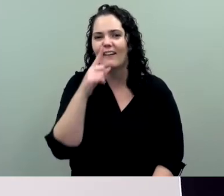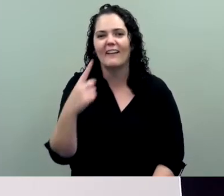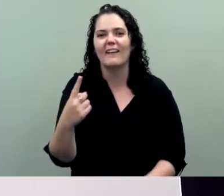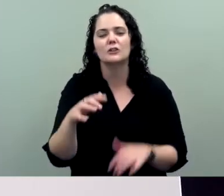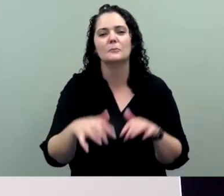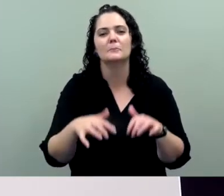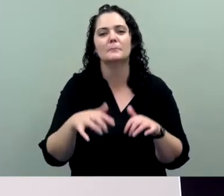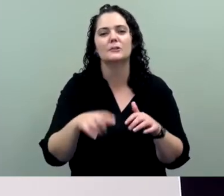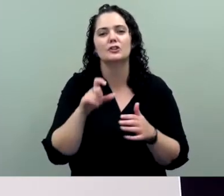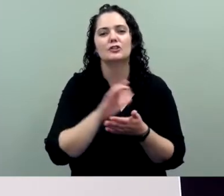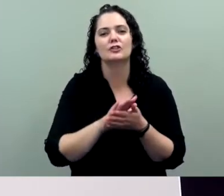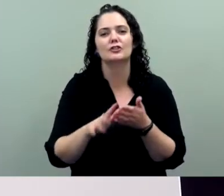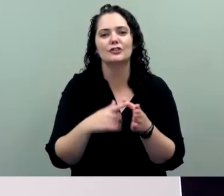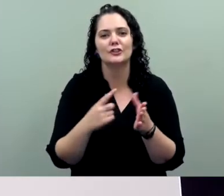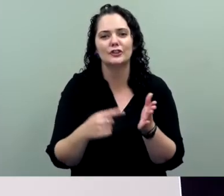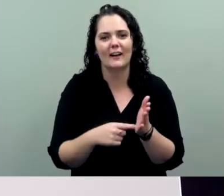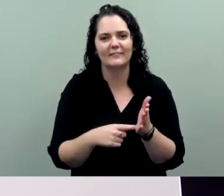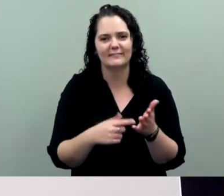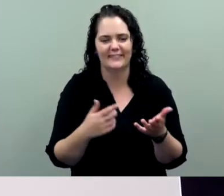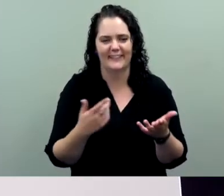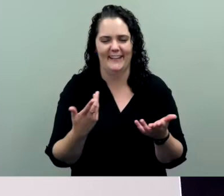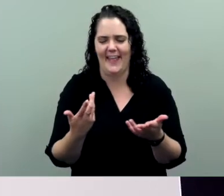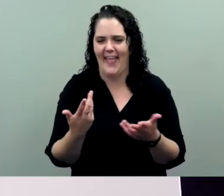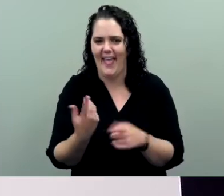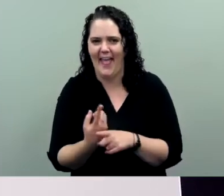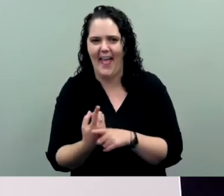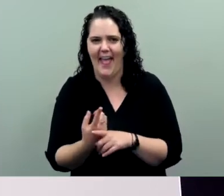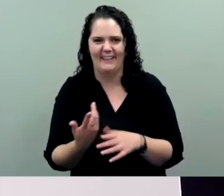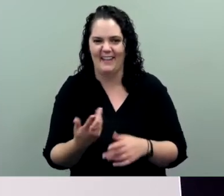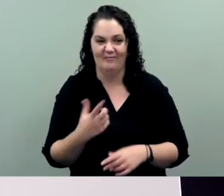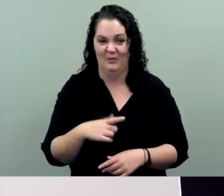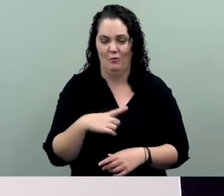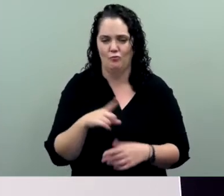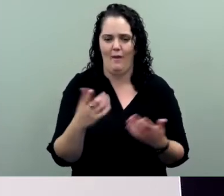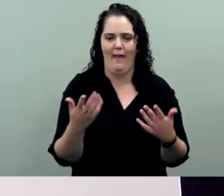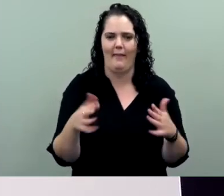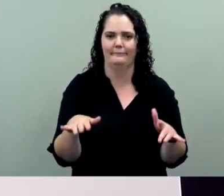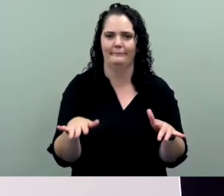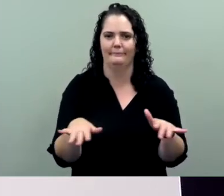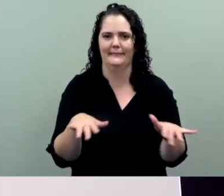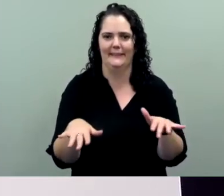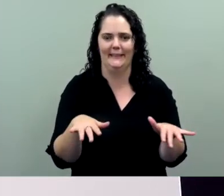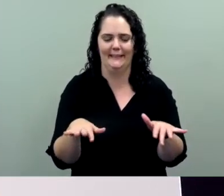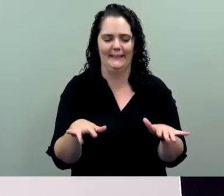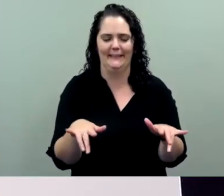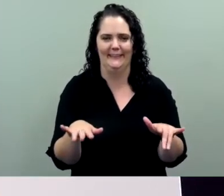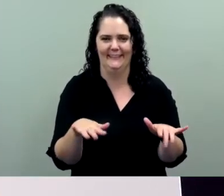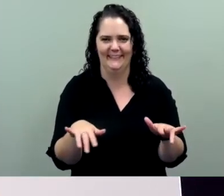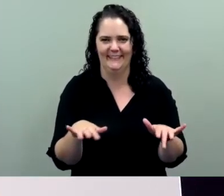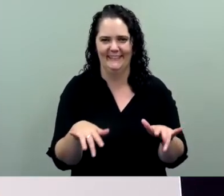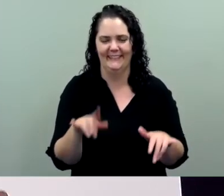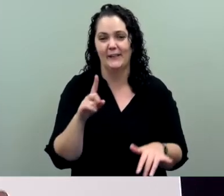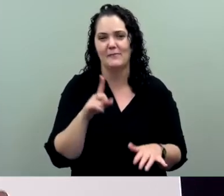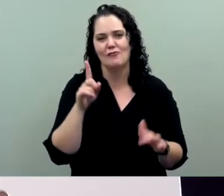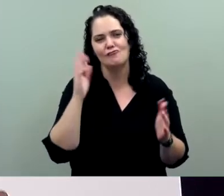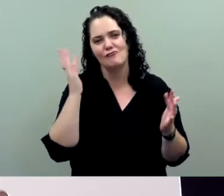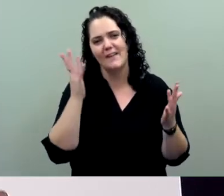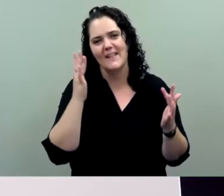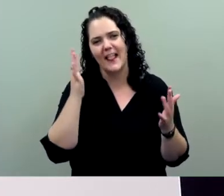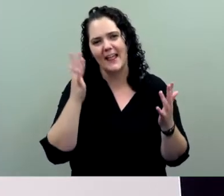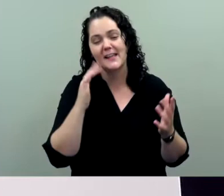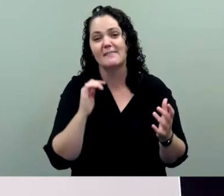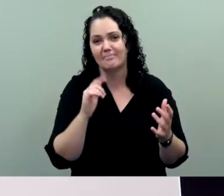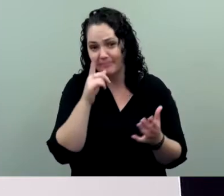currently occupied with all of those pieces that you have. But if you have a chance to reflect, feel free to share that with us